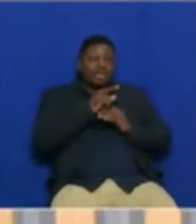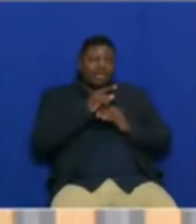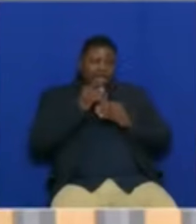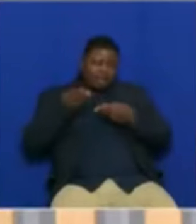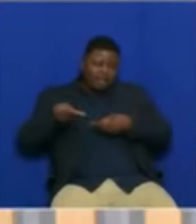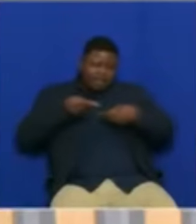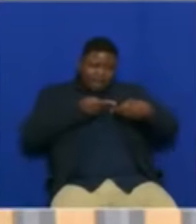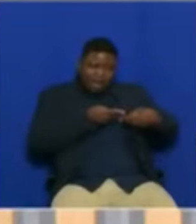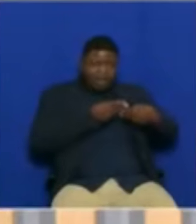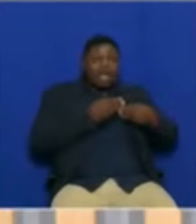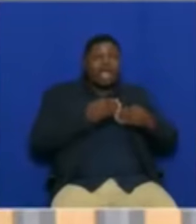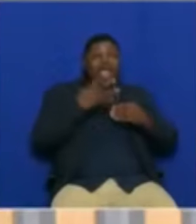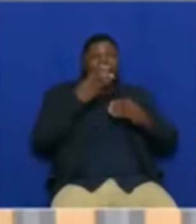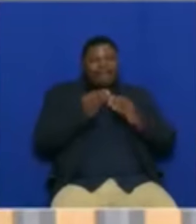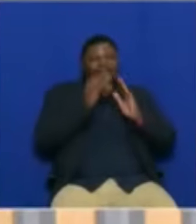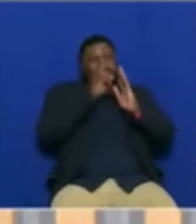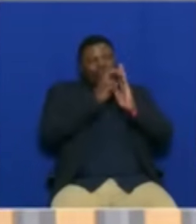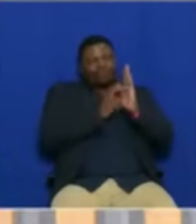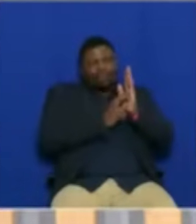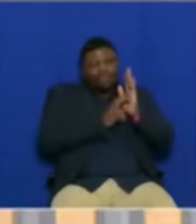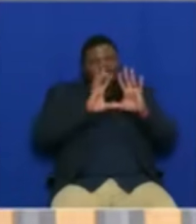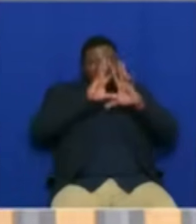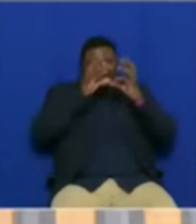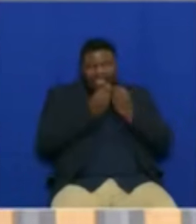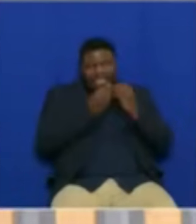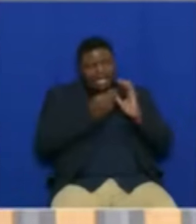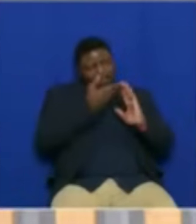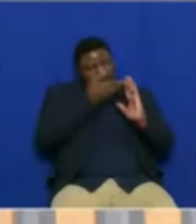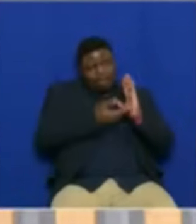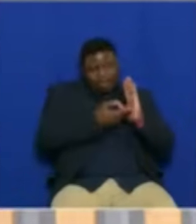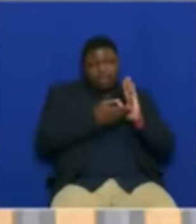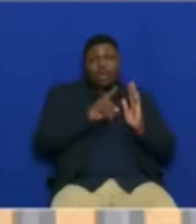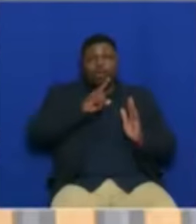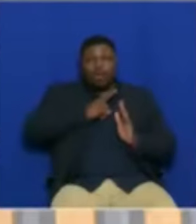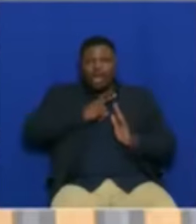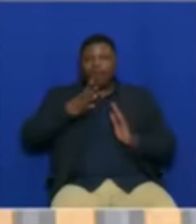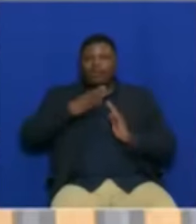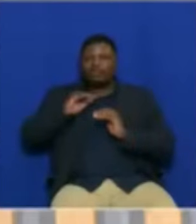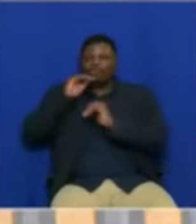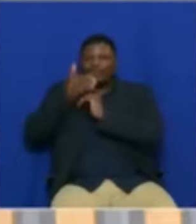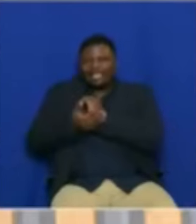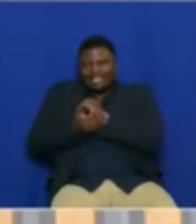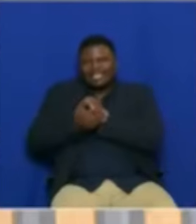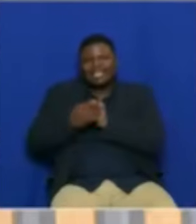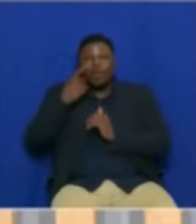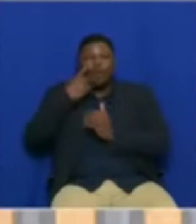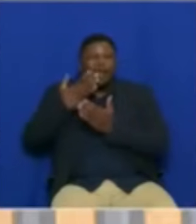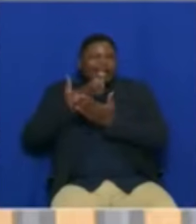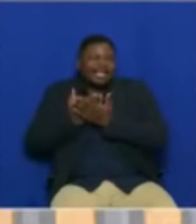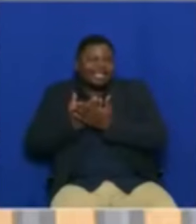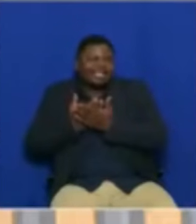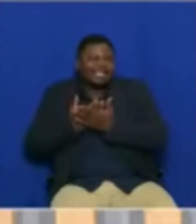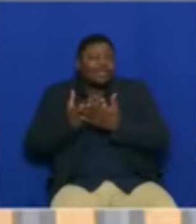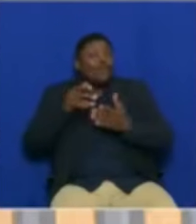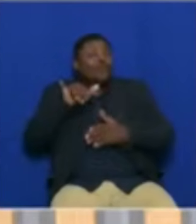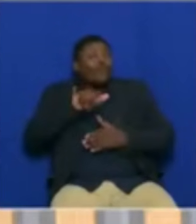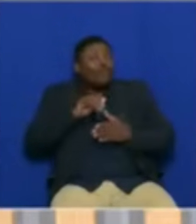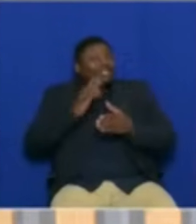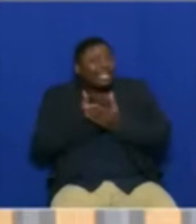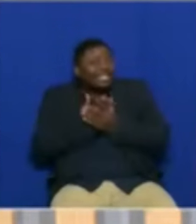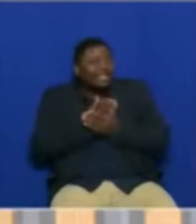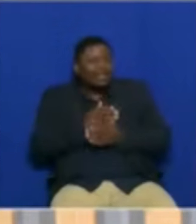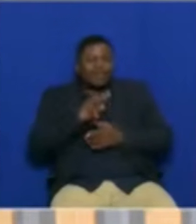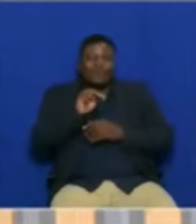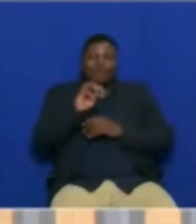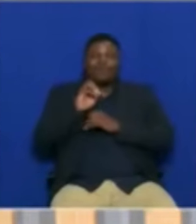matter. My question to you is, why would you want this condition, as you